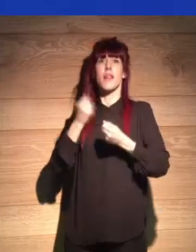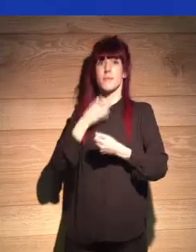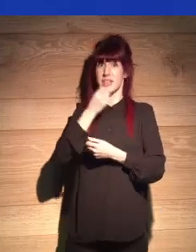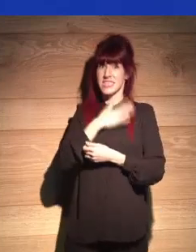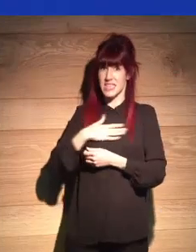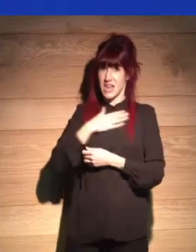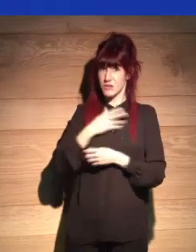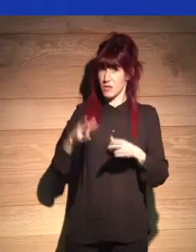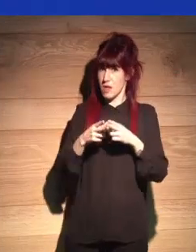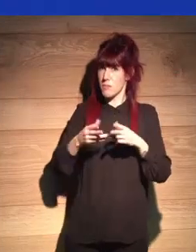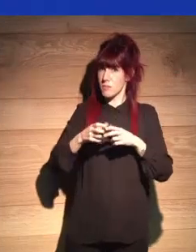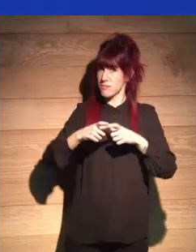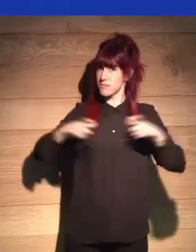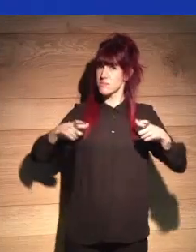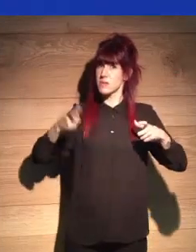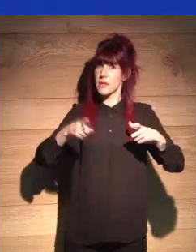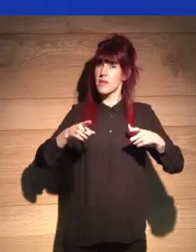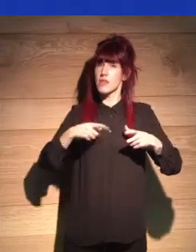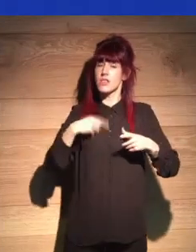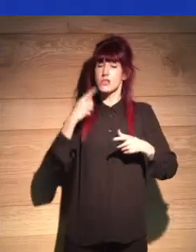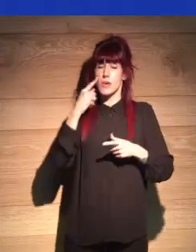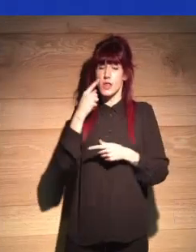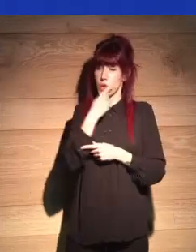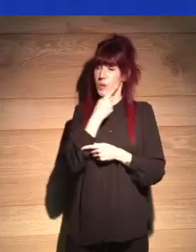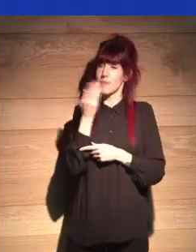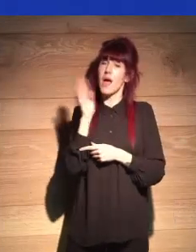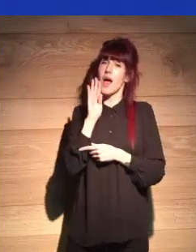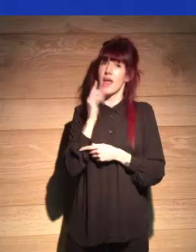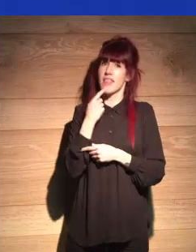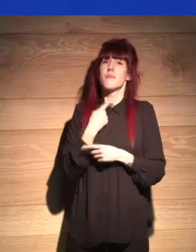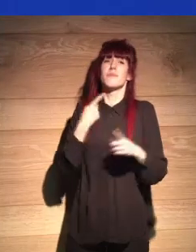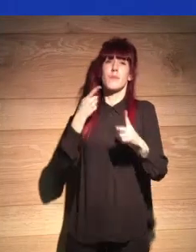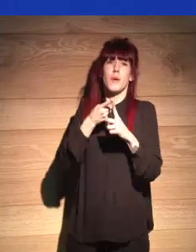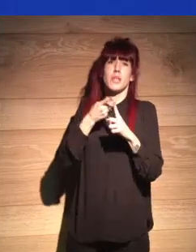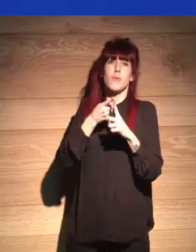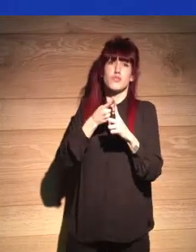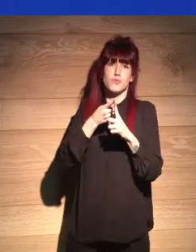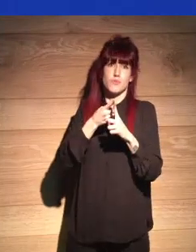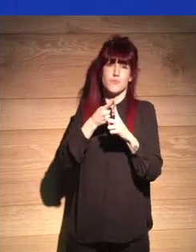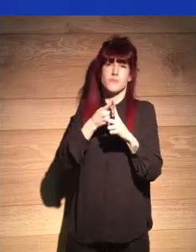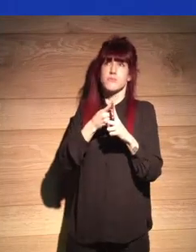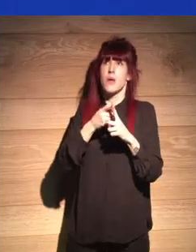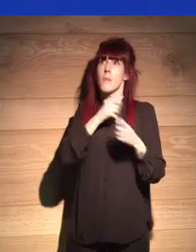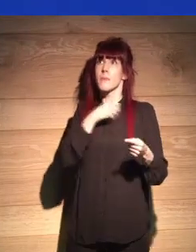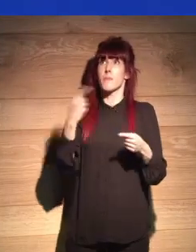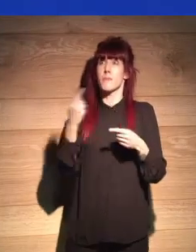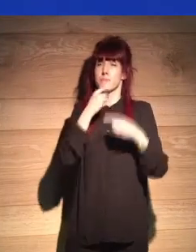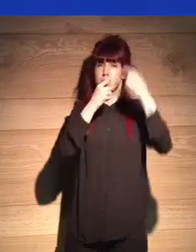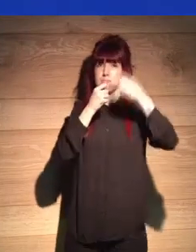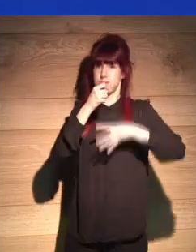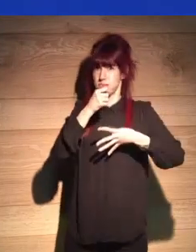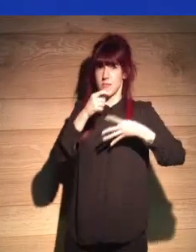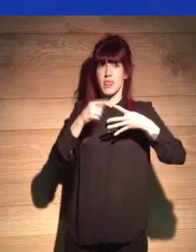for social welfare. In that observatory, the goals that we had, the main one was to